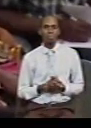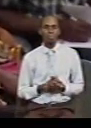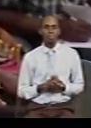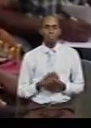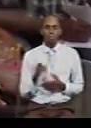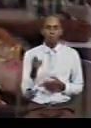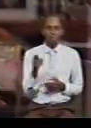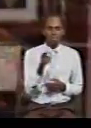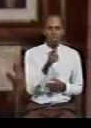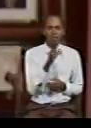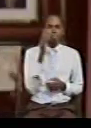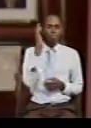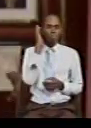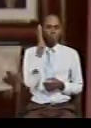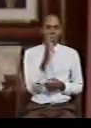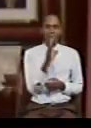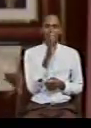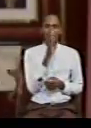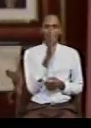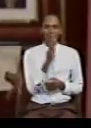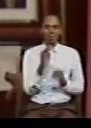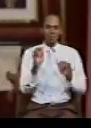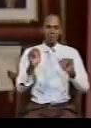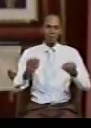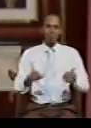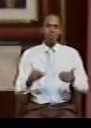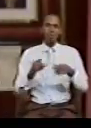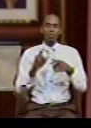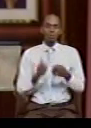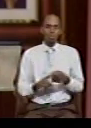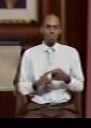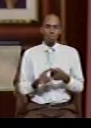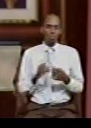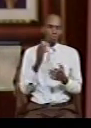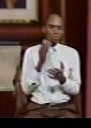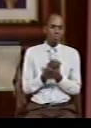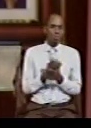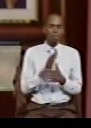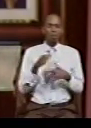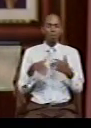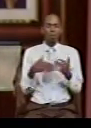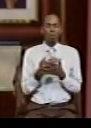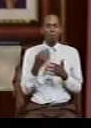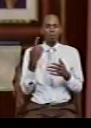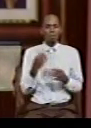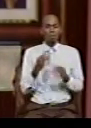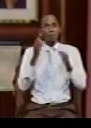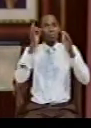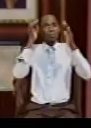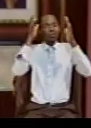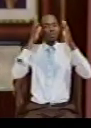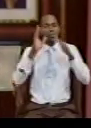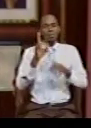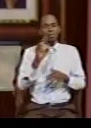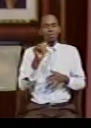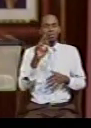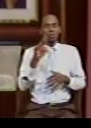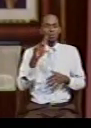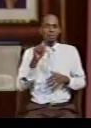You will be able to quench all the fiery darts of the